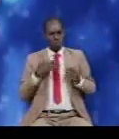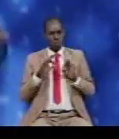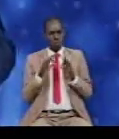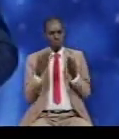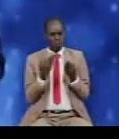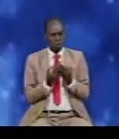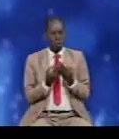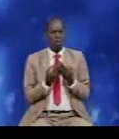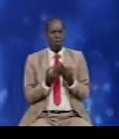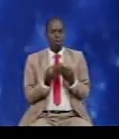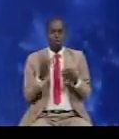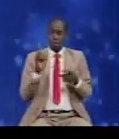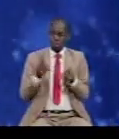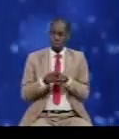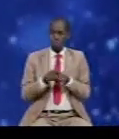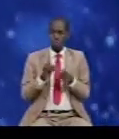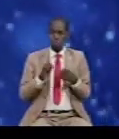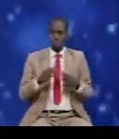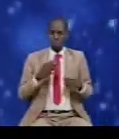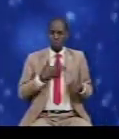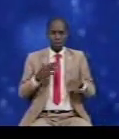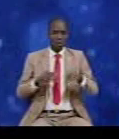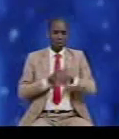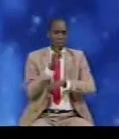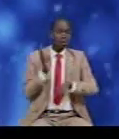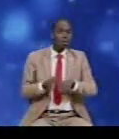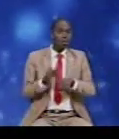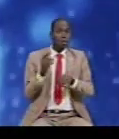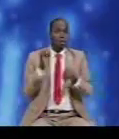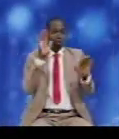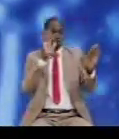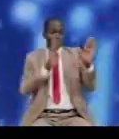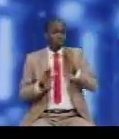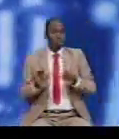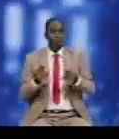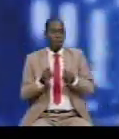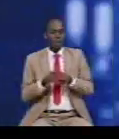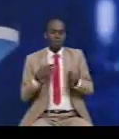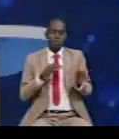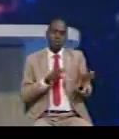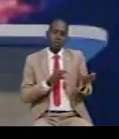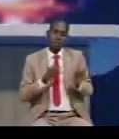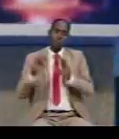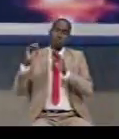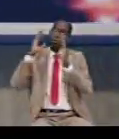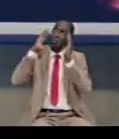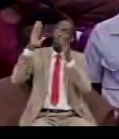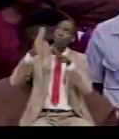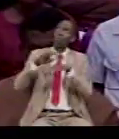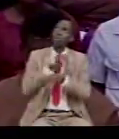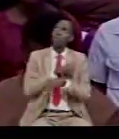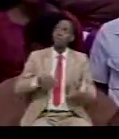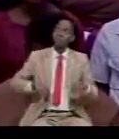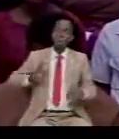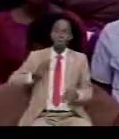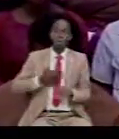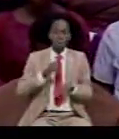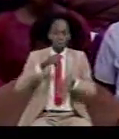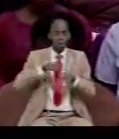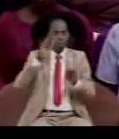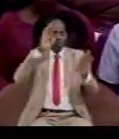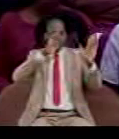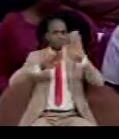even into our nation. The trouble, as we turn to the Lord, our time of trouble will be